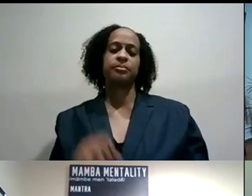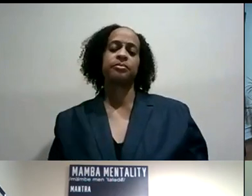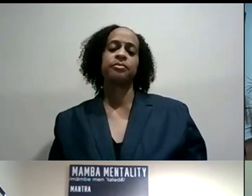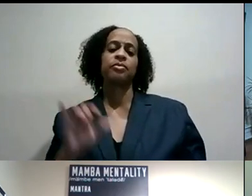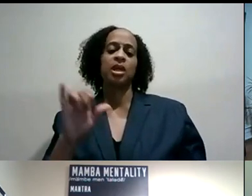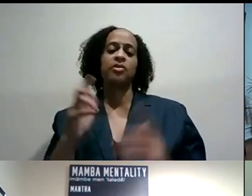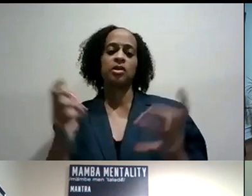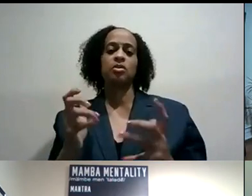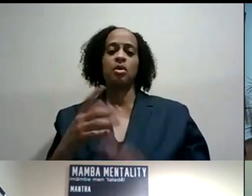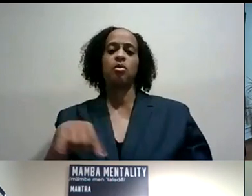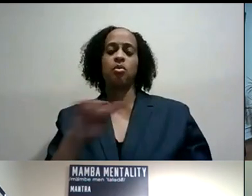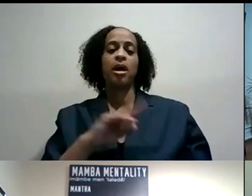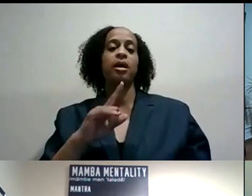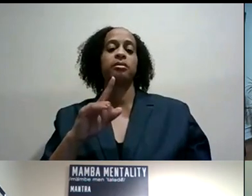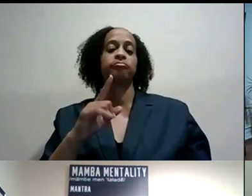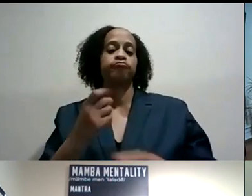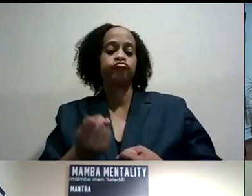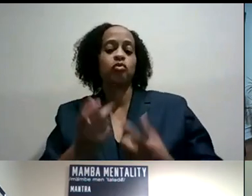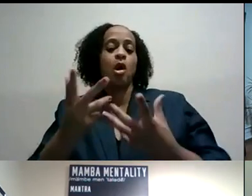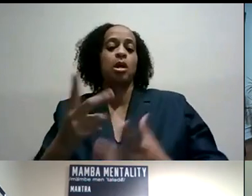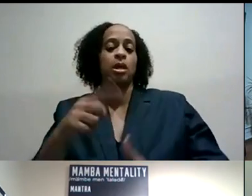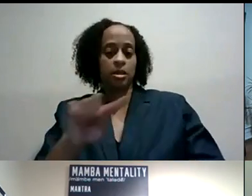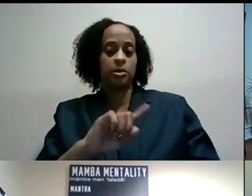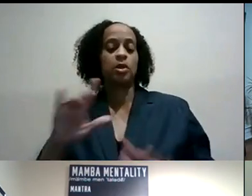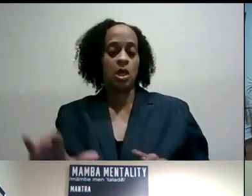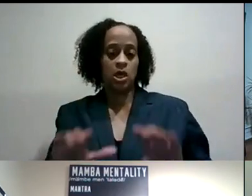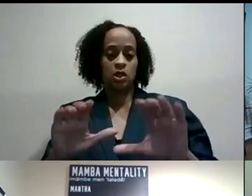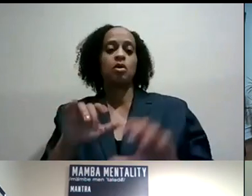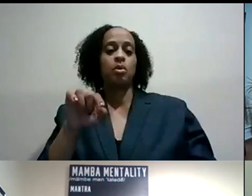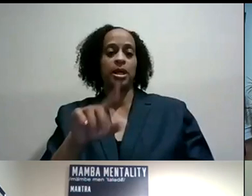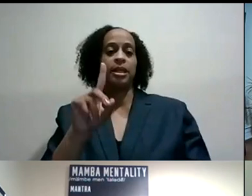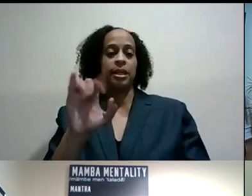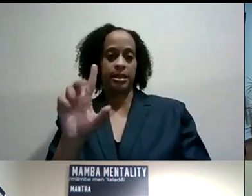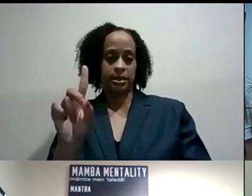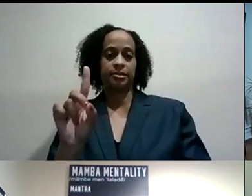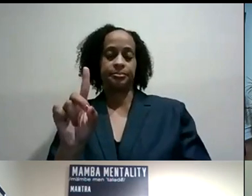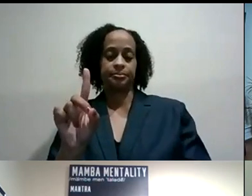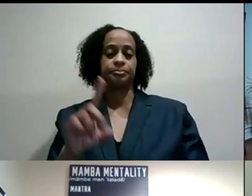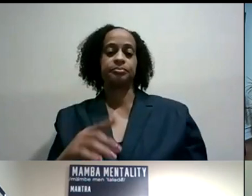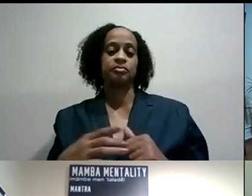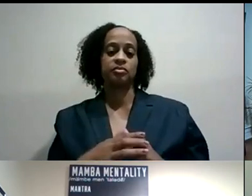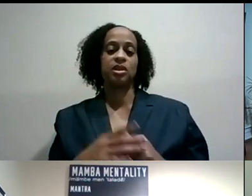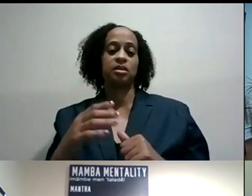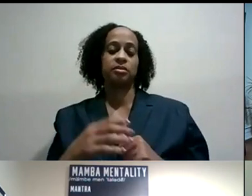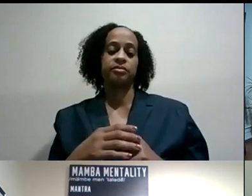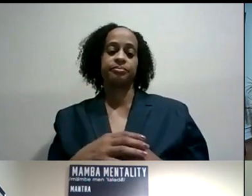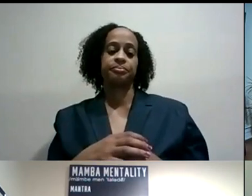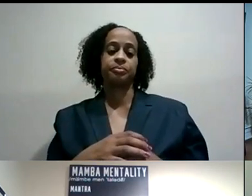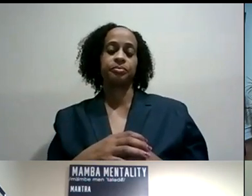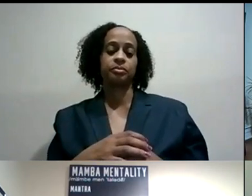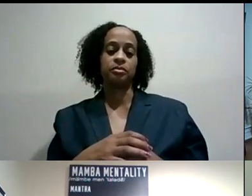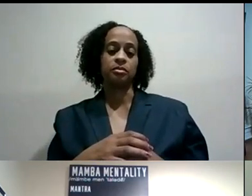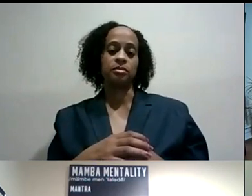what prompted him to do what he did in the first place.